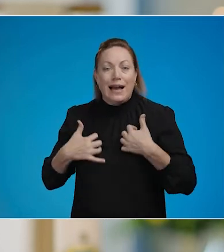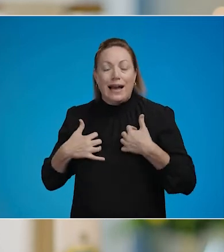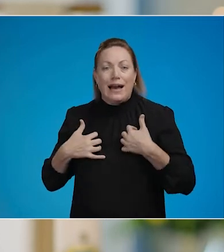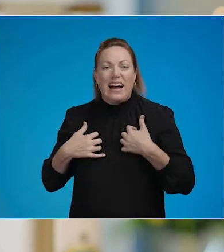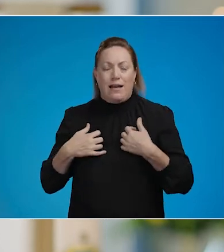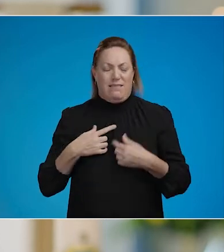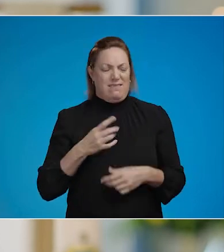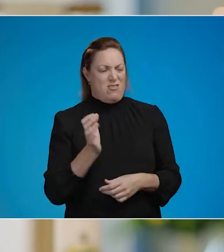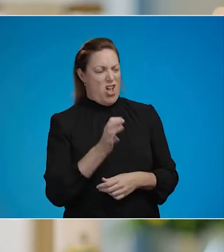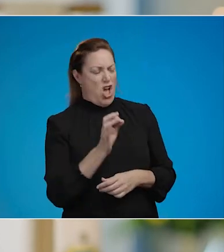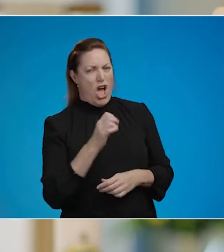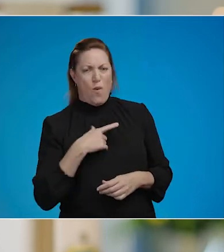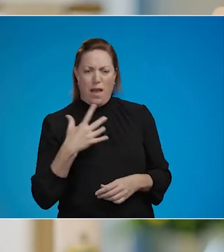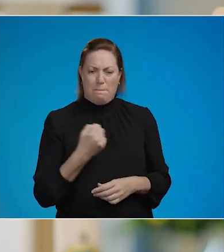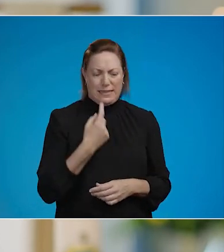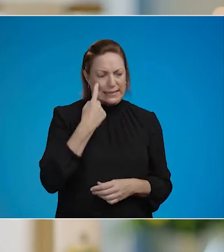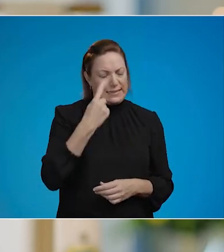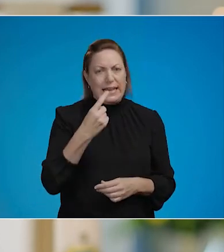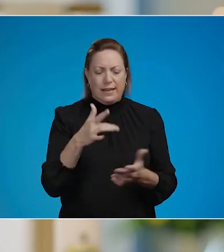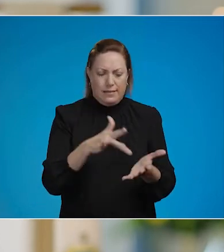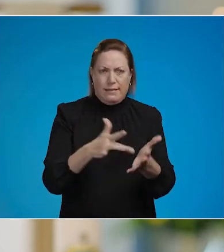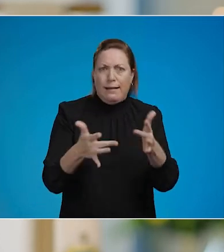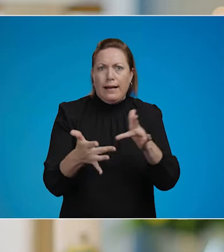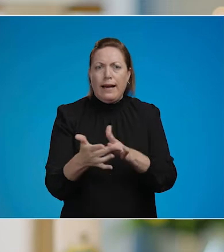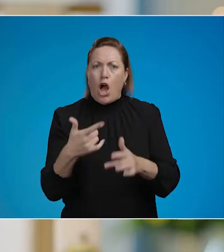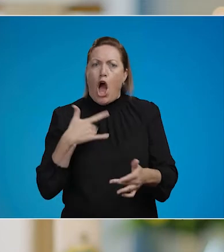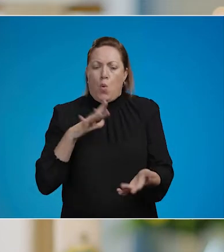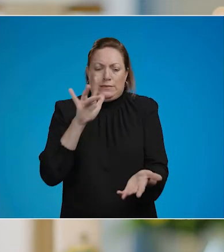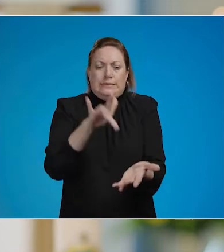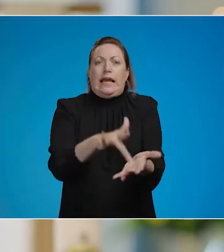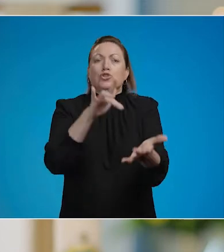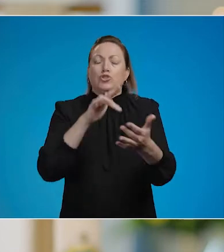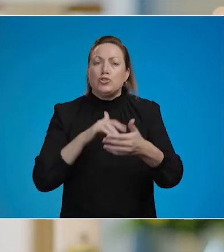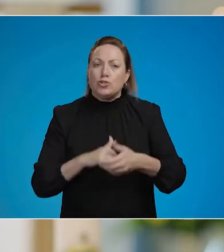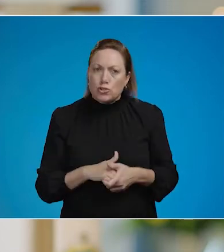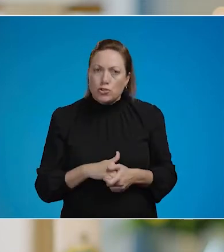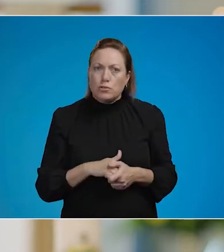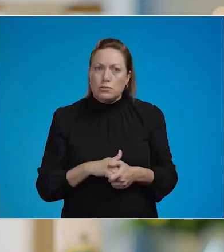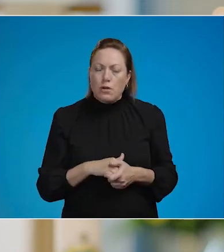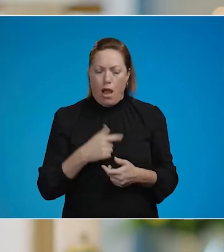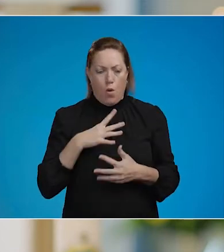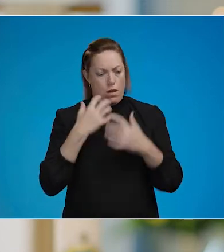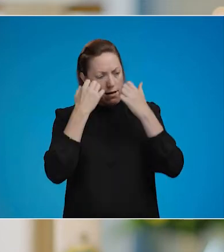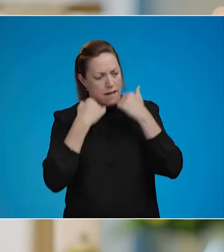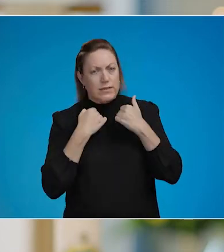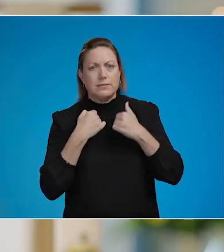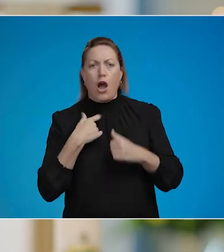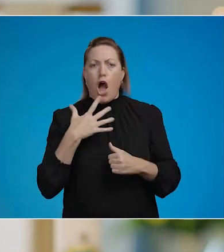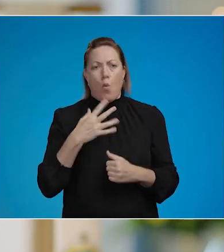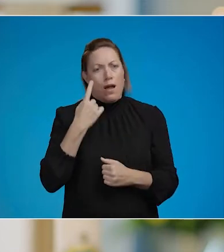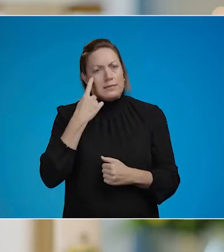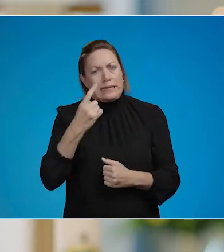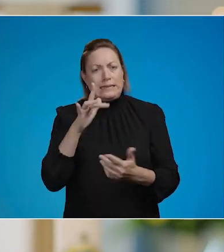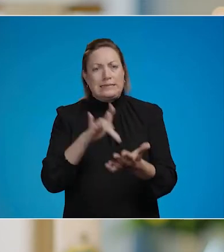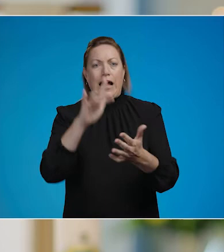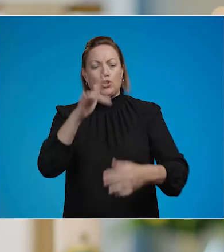nails made in his hands and can put my finger into the holes they made and unless I can put my hand